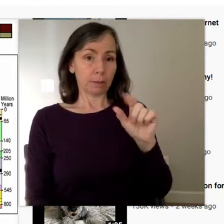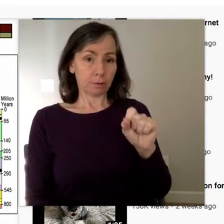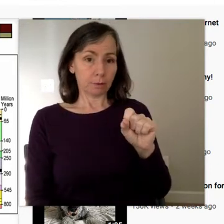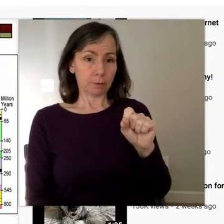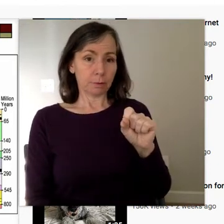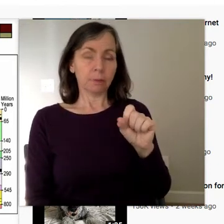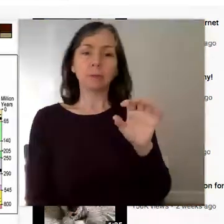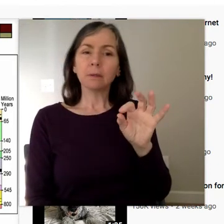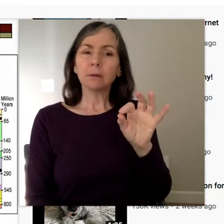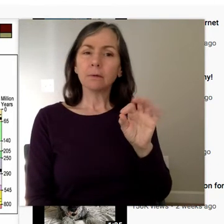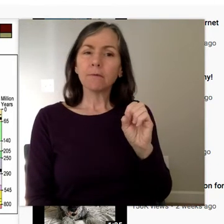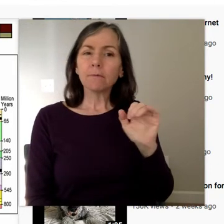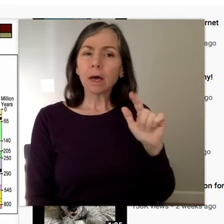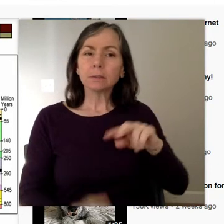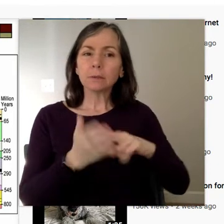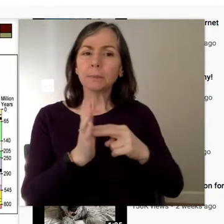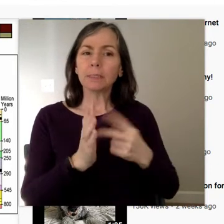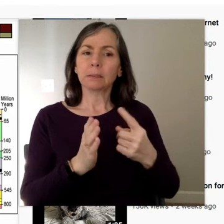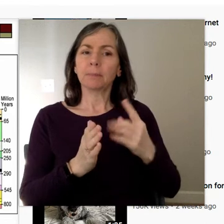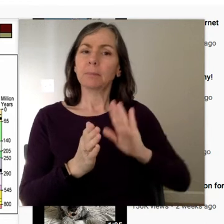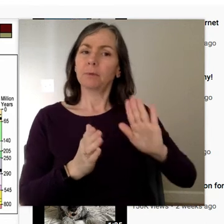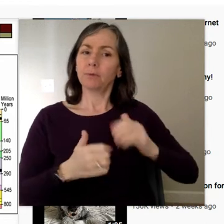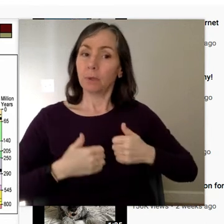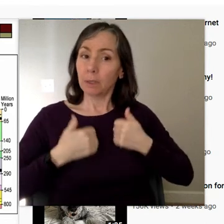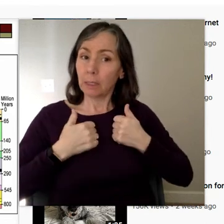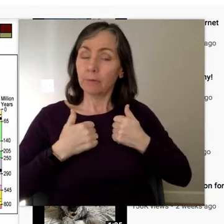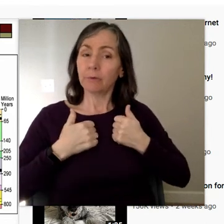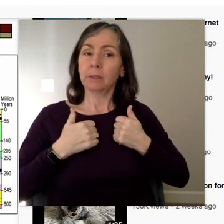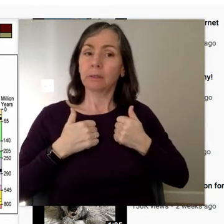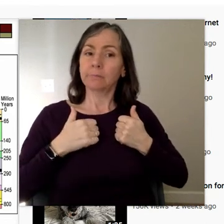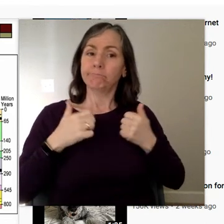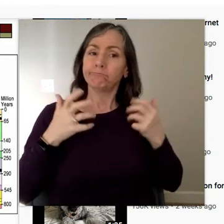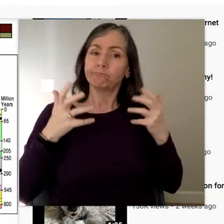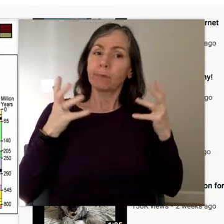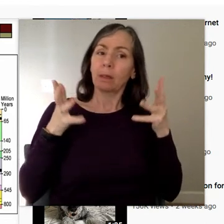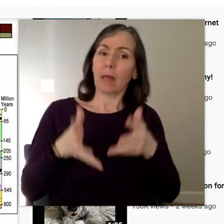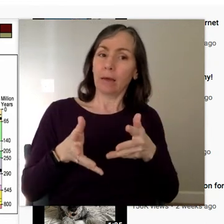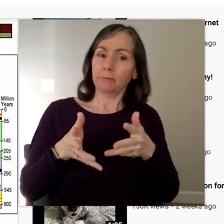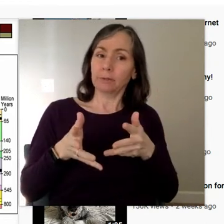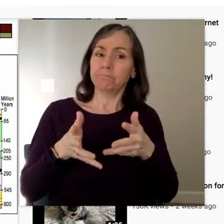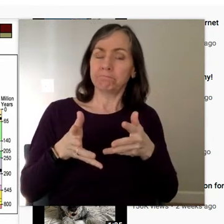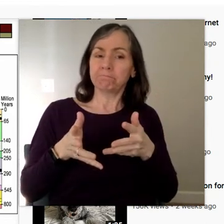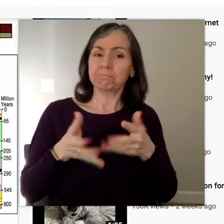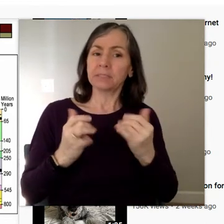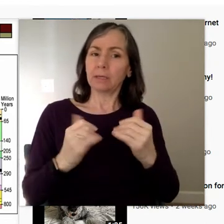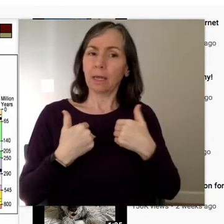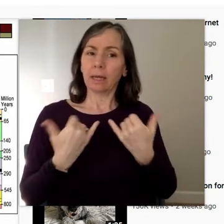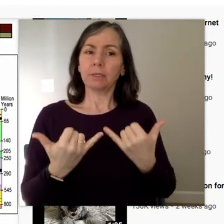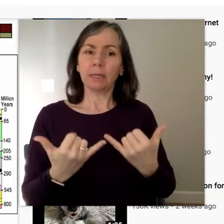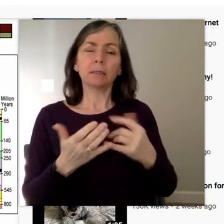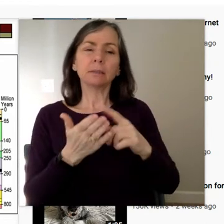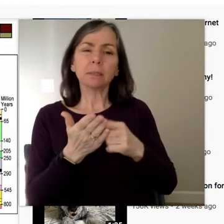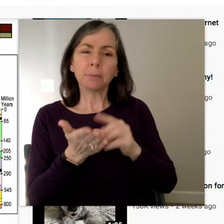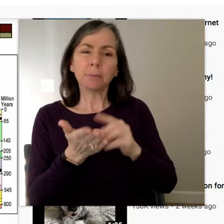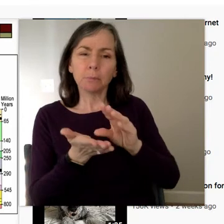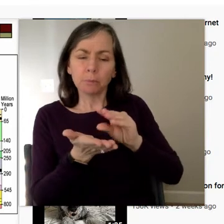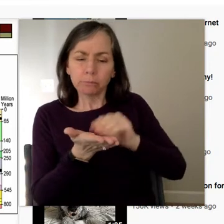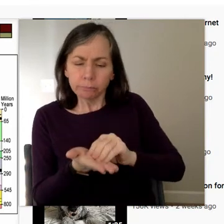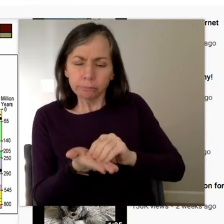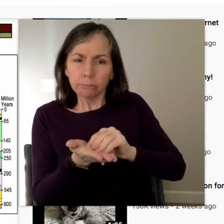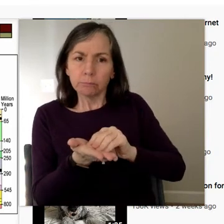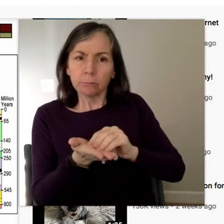ago that we have that remains today. Sometimes it's an imprint, so just like a shape of something into